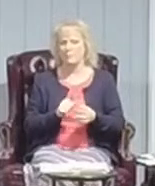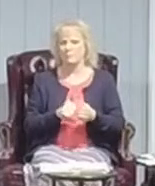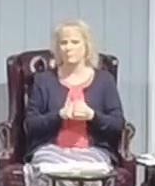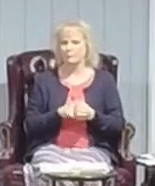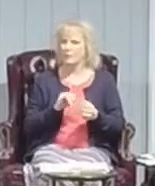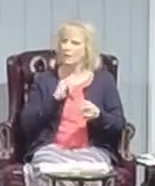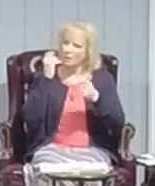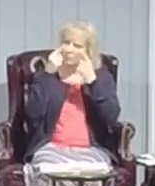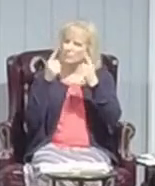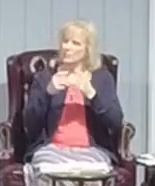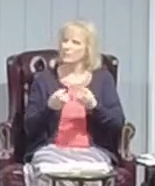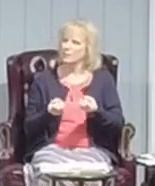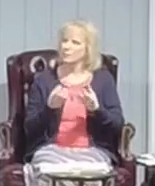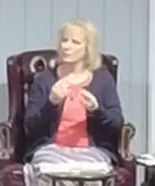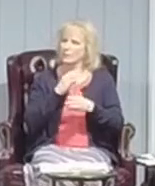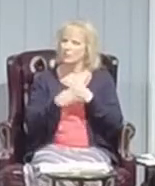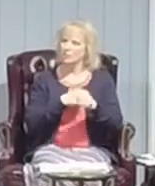me to...